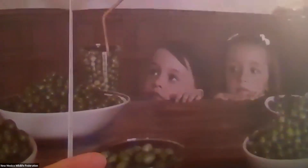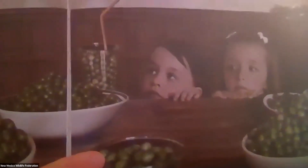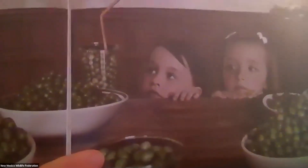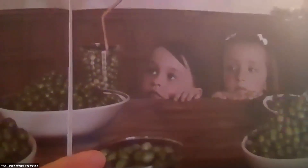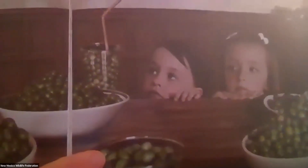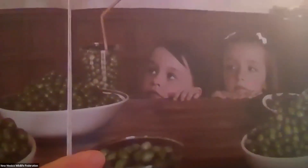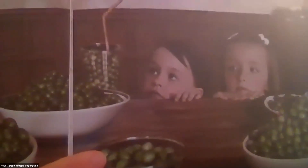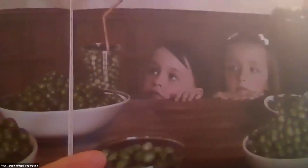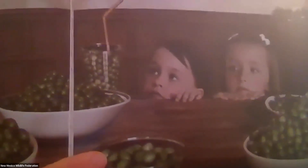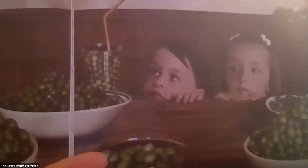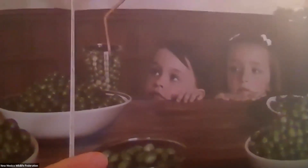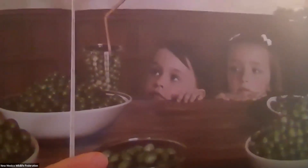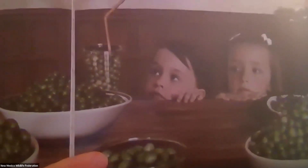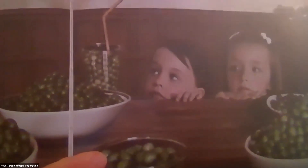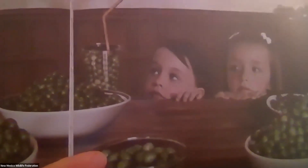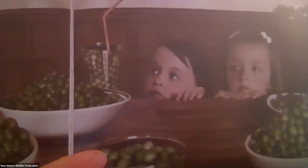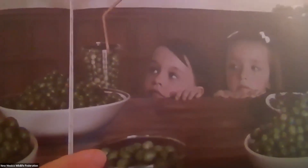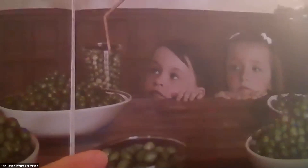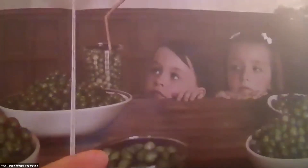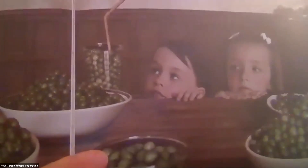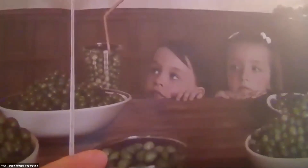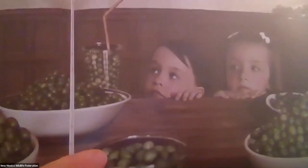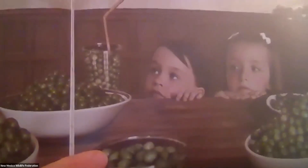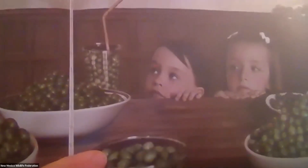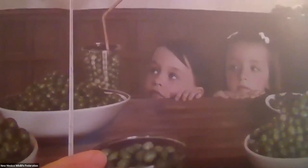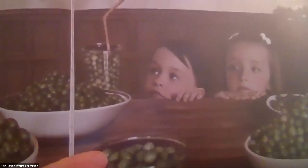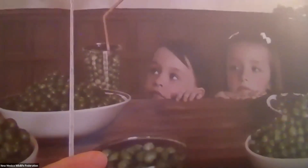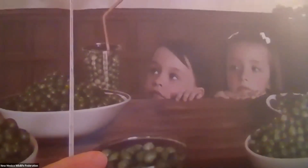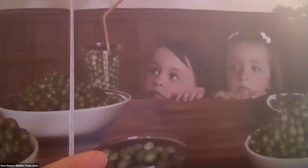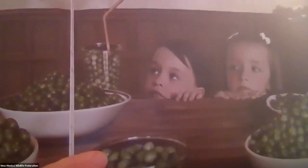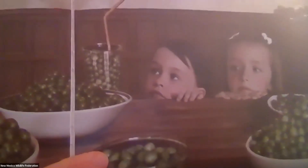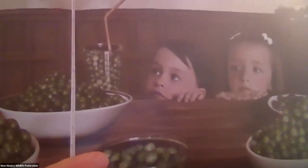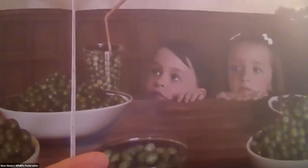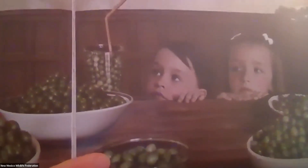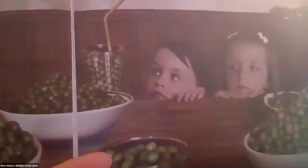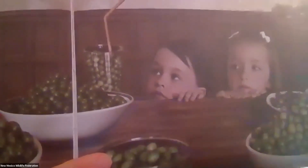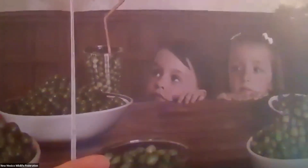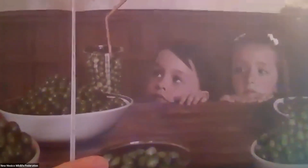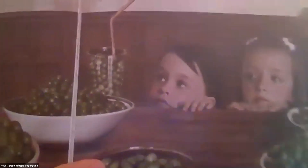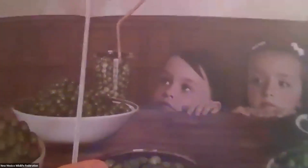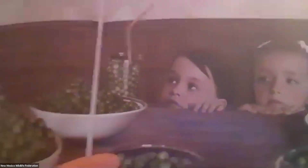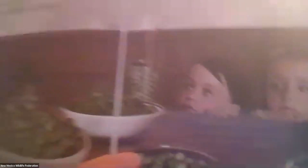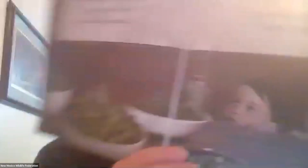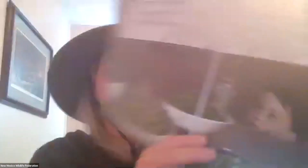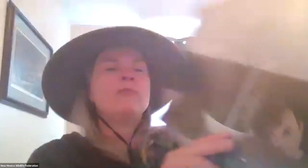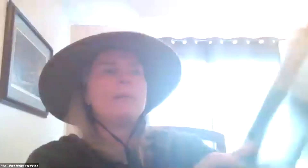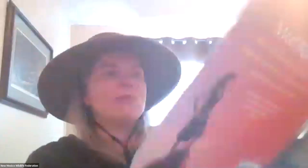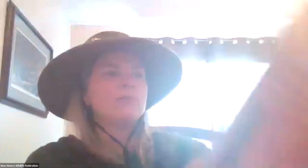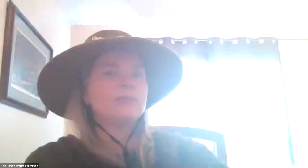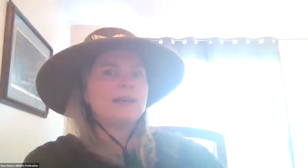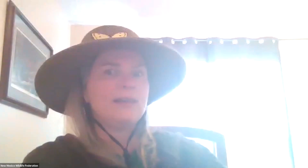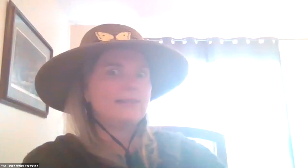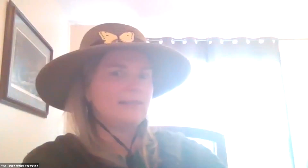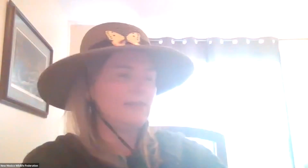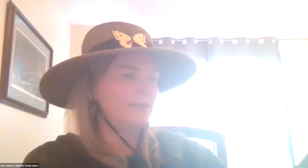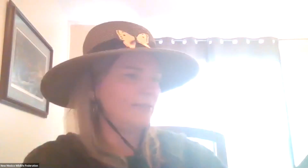but I'm not sure how these two feel about it. They look like they might be a brother and a sister, if you remember